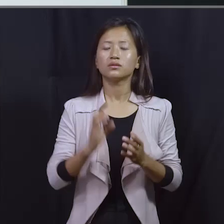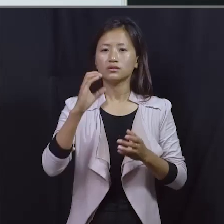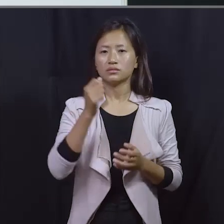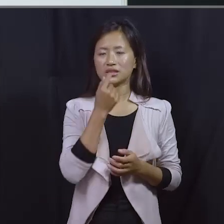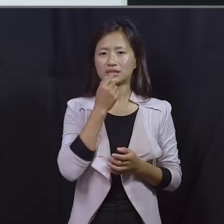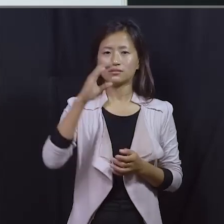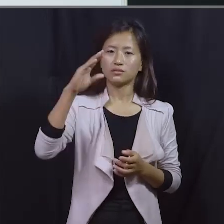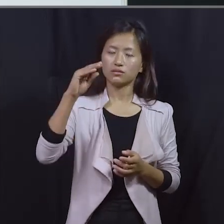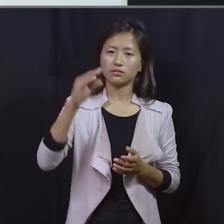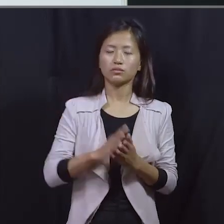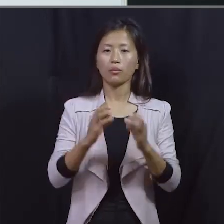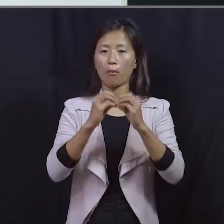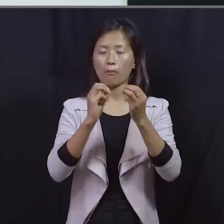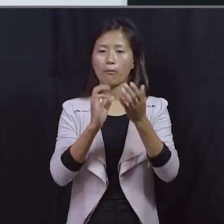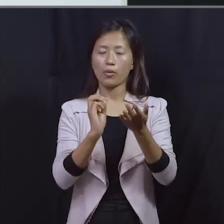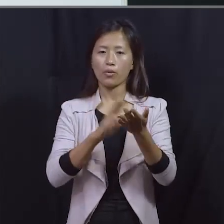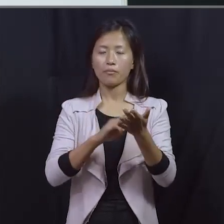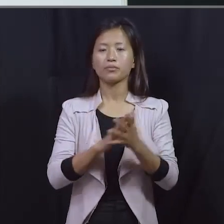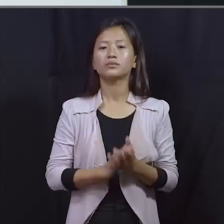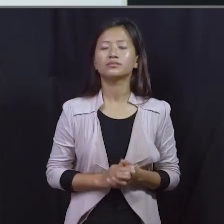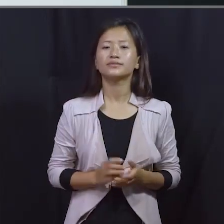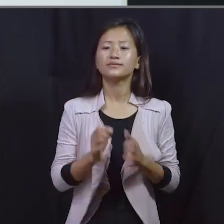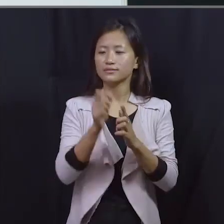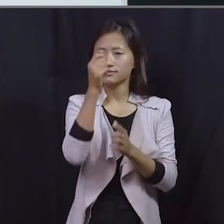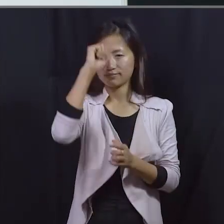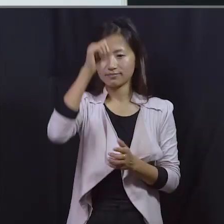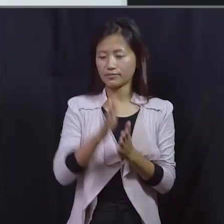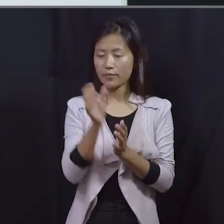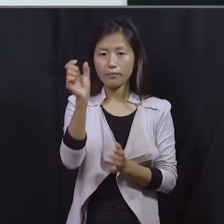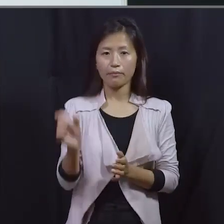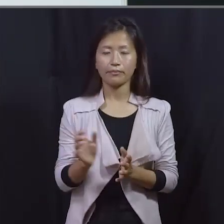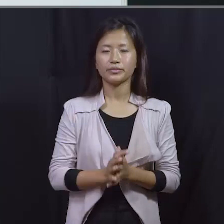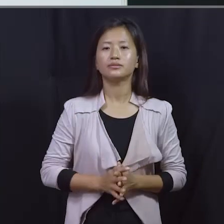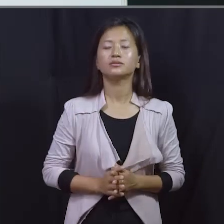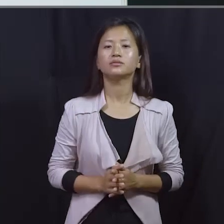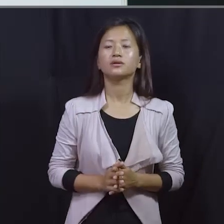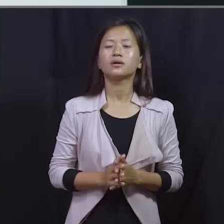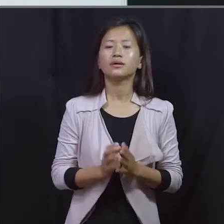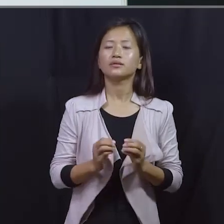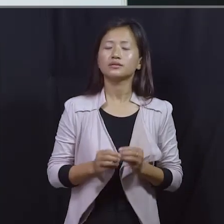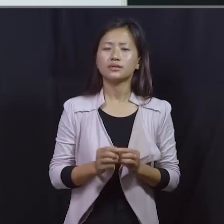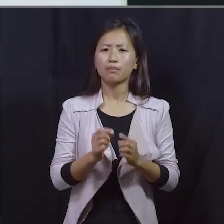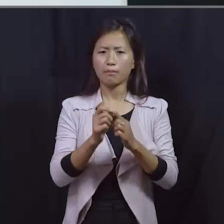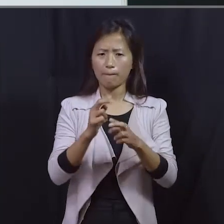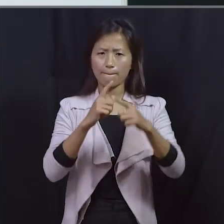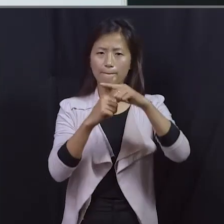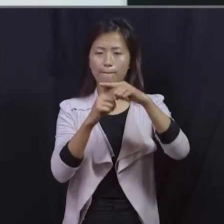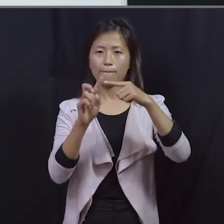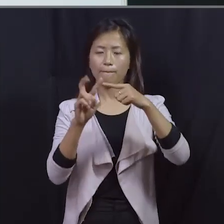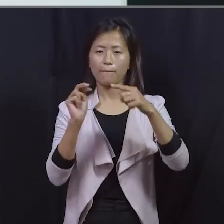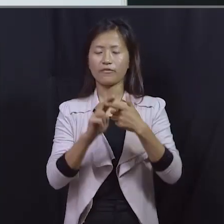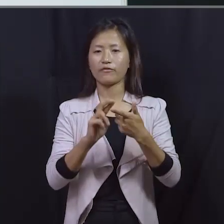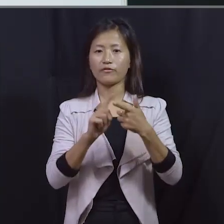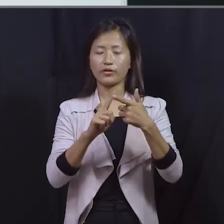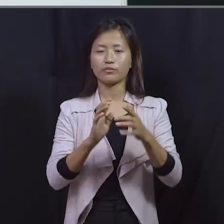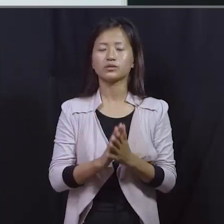cotton boom, it affected the Indian peasants? And when we say boom, it means positive impact. But how did this